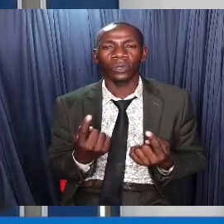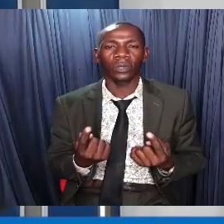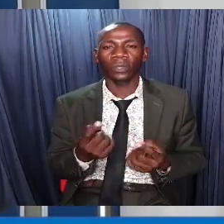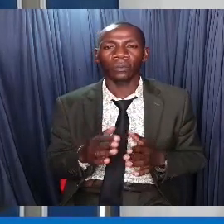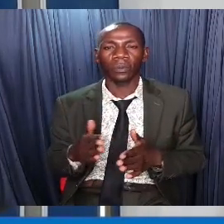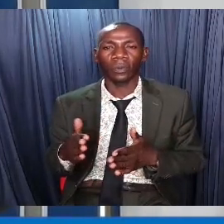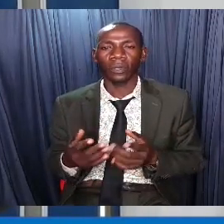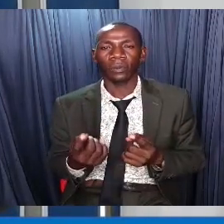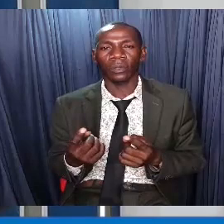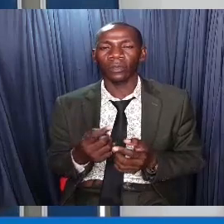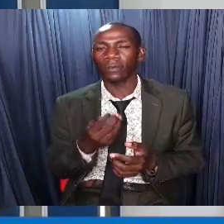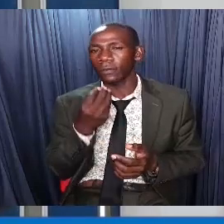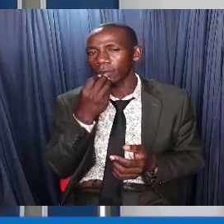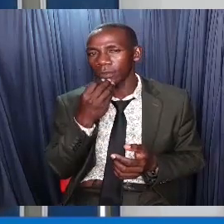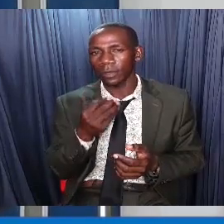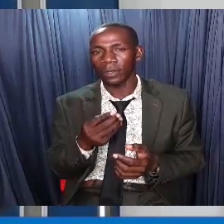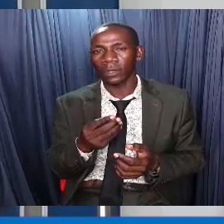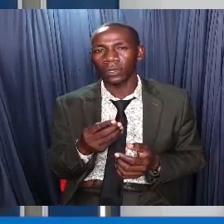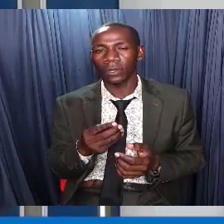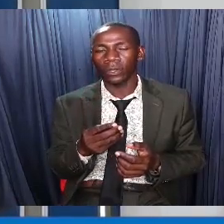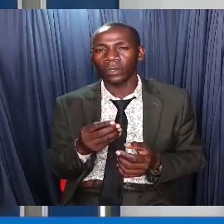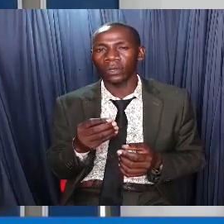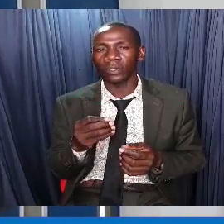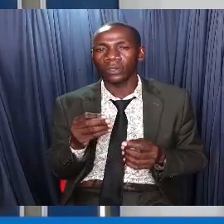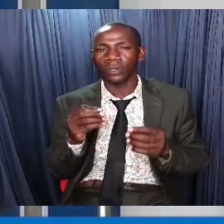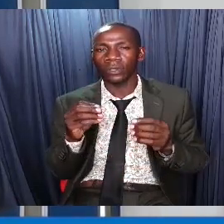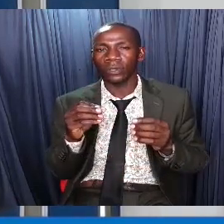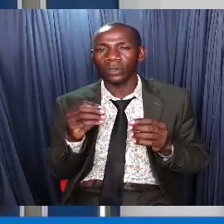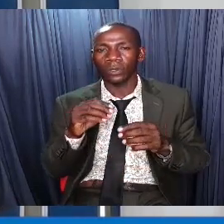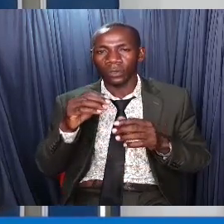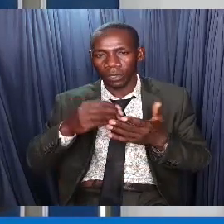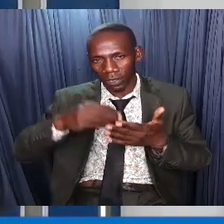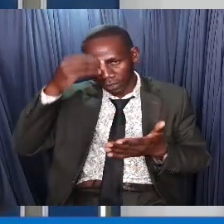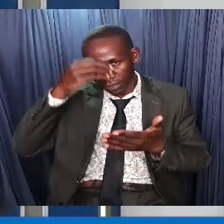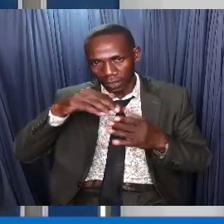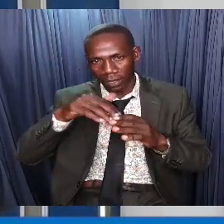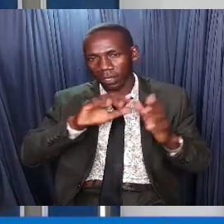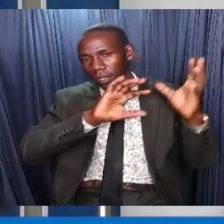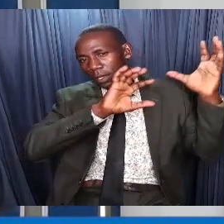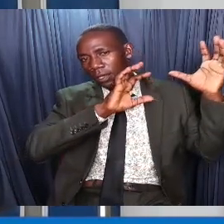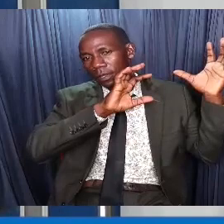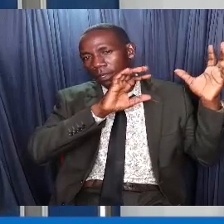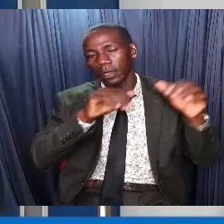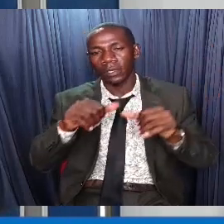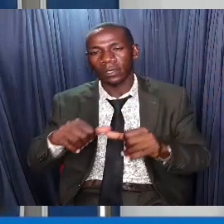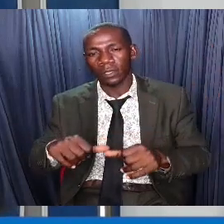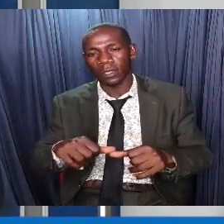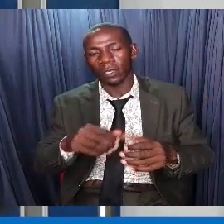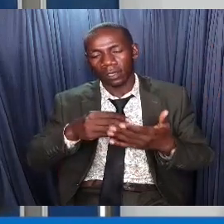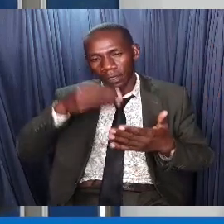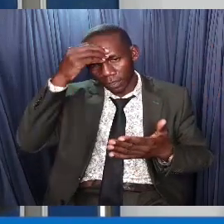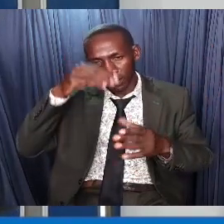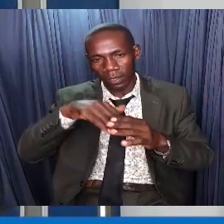prepared the food. Mimi nilikuwa nikisomeshwa huko Kilifi. I used to be schooled in Kilifi. Bado nasoma. I was still in